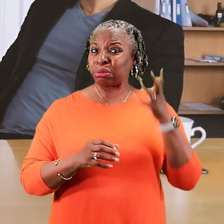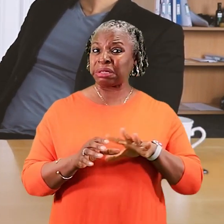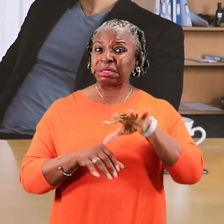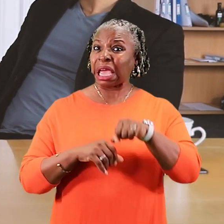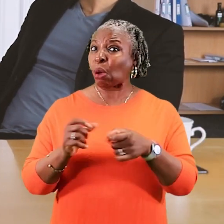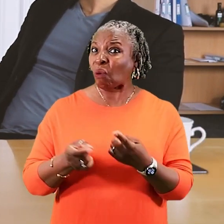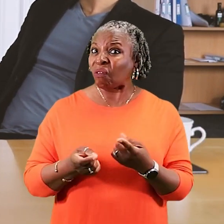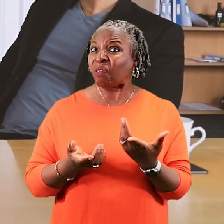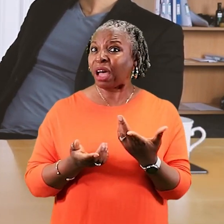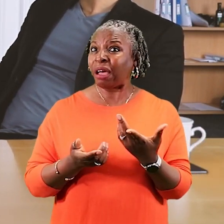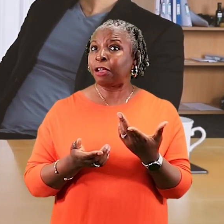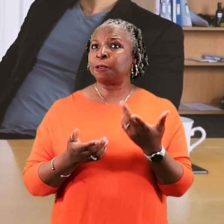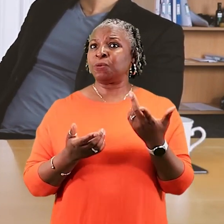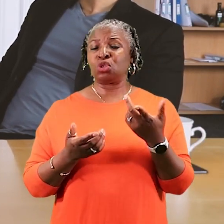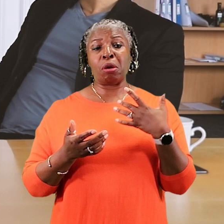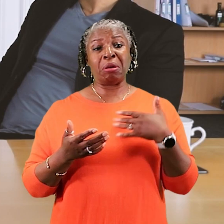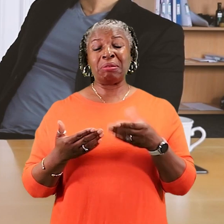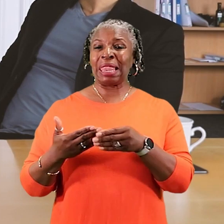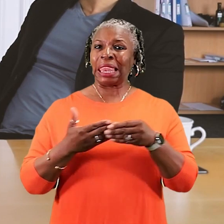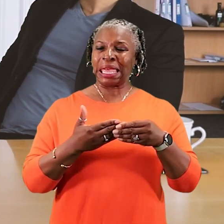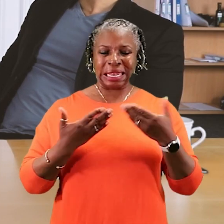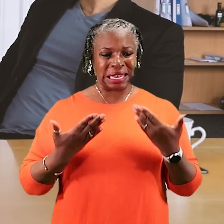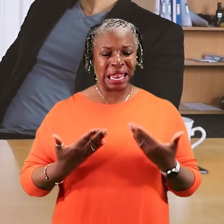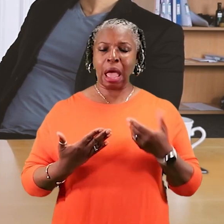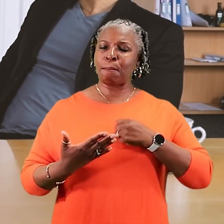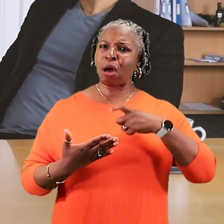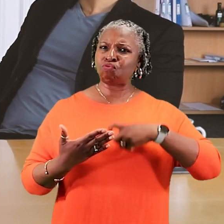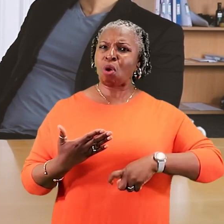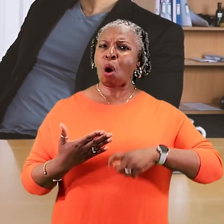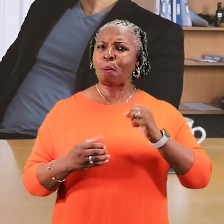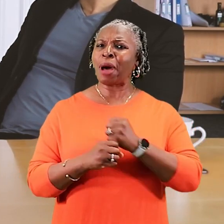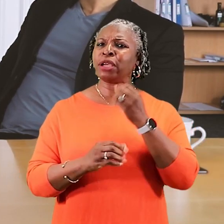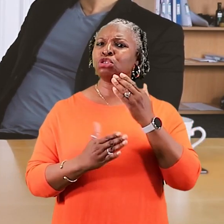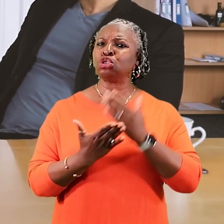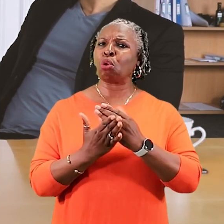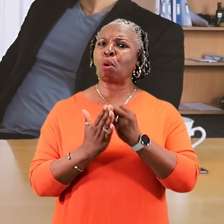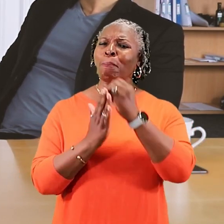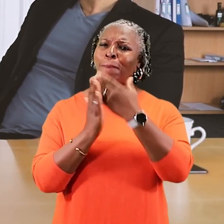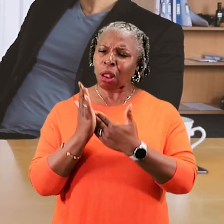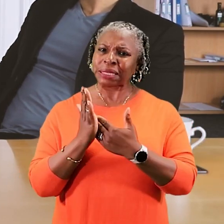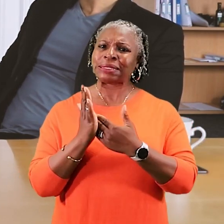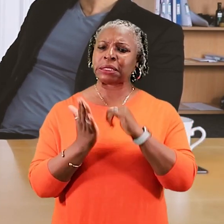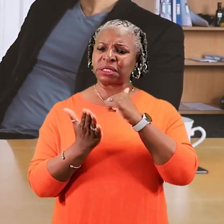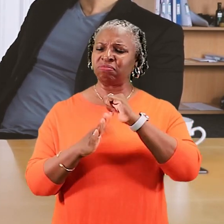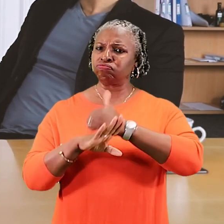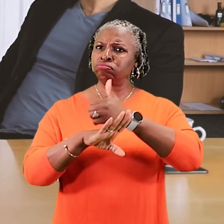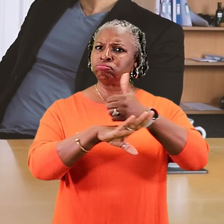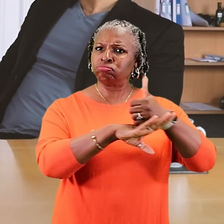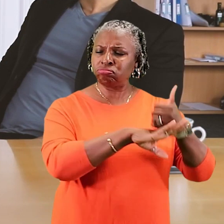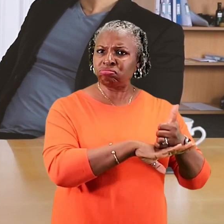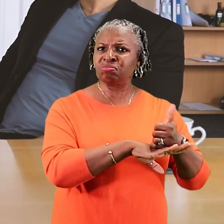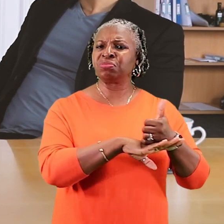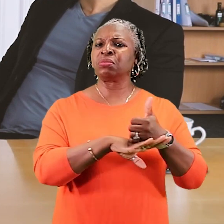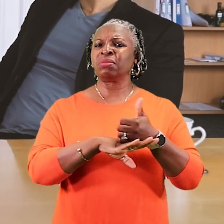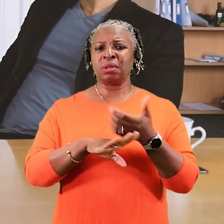in the driving seat and being able to drive equality, making sure policies, well, surely it wouldn't happen in this day and age anyway, but making